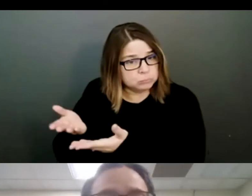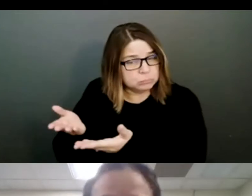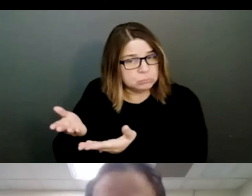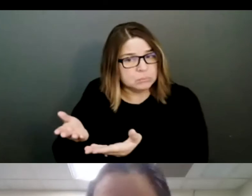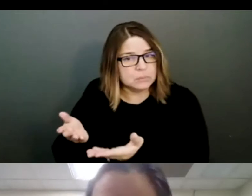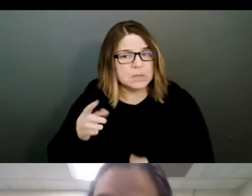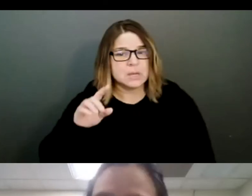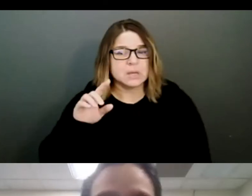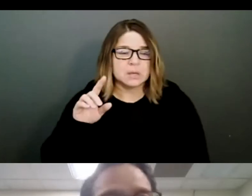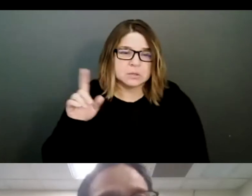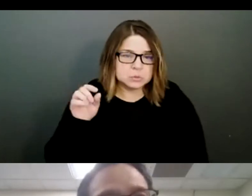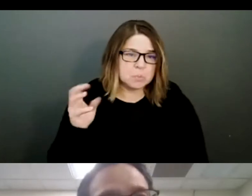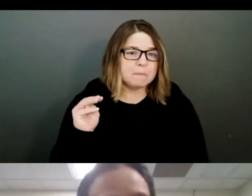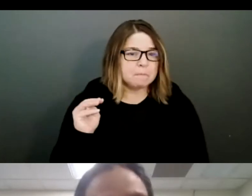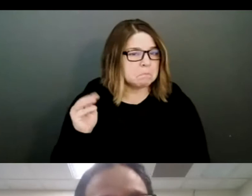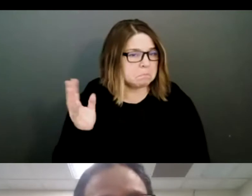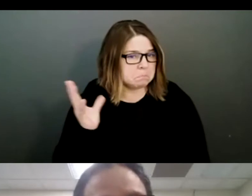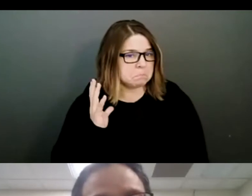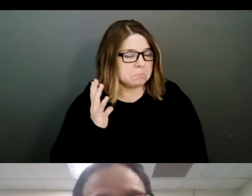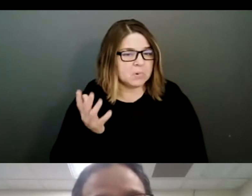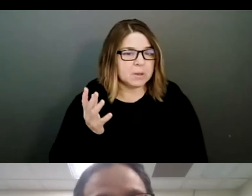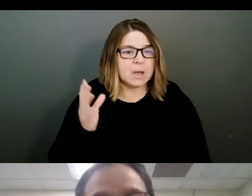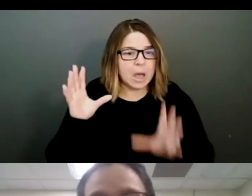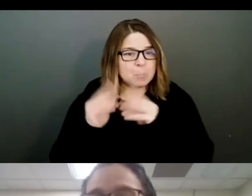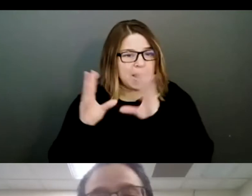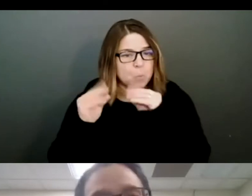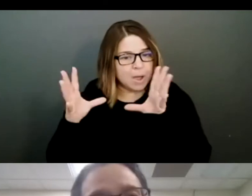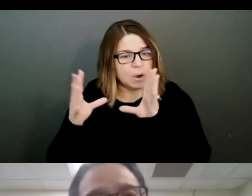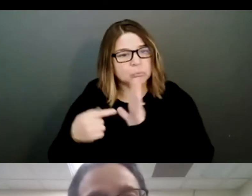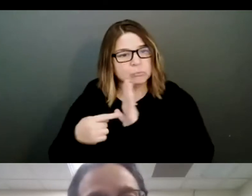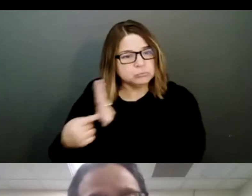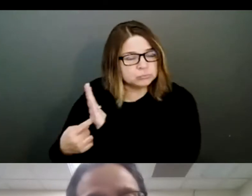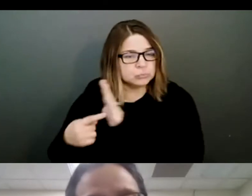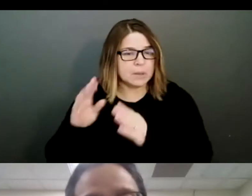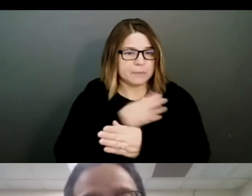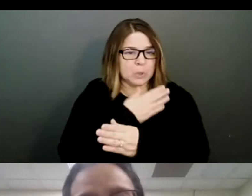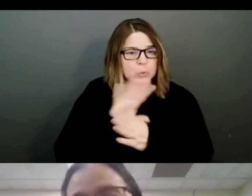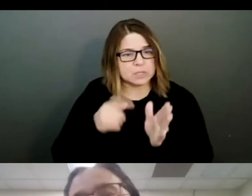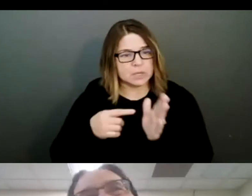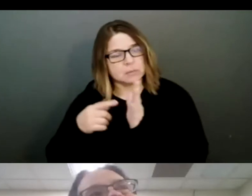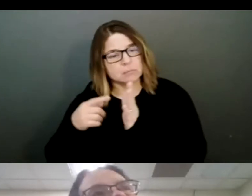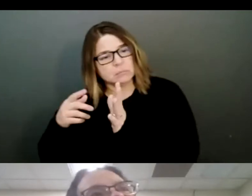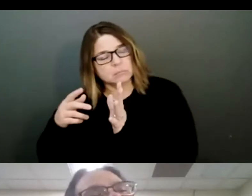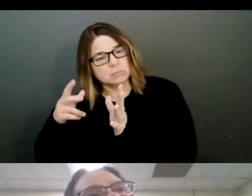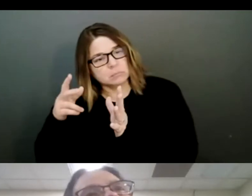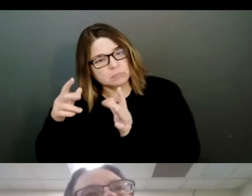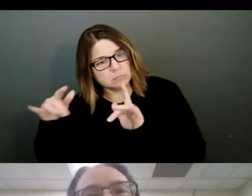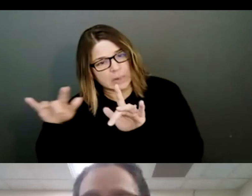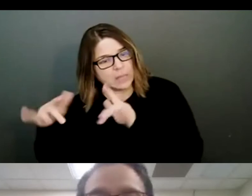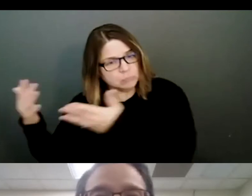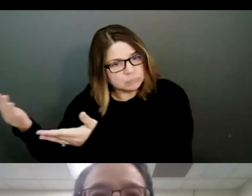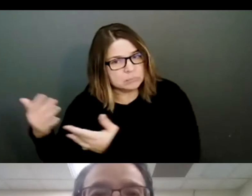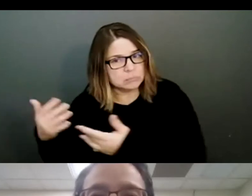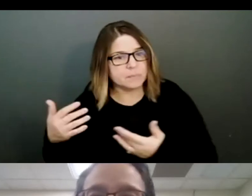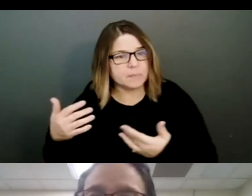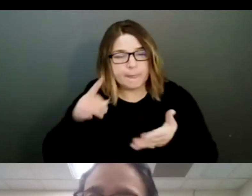Zoom is, play a powwow that's going on, play music that's going on. Look